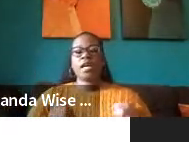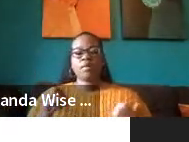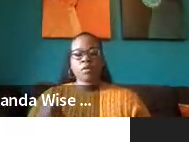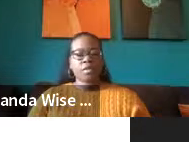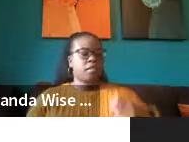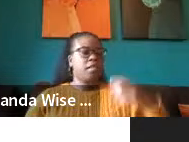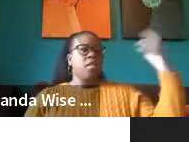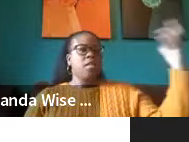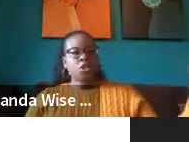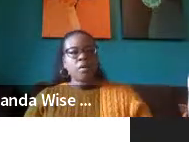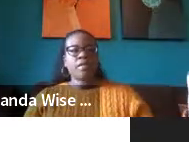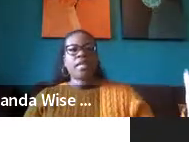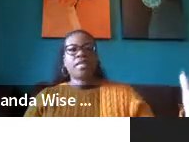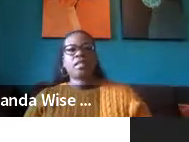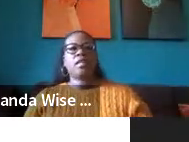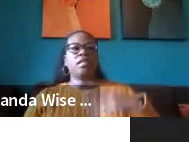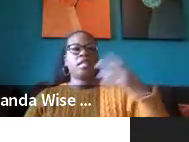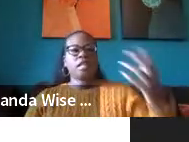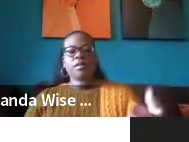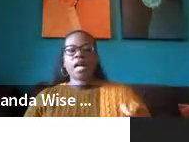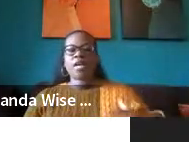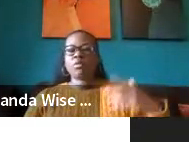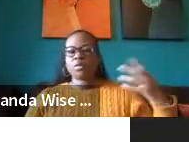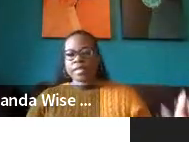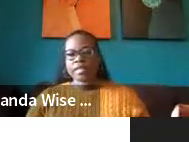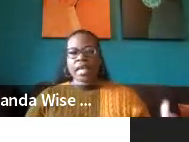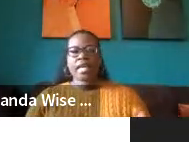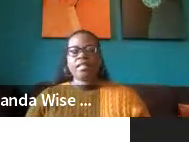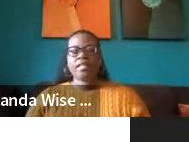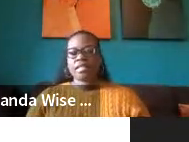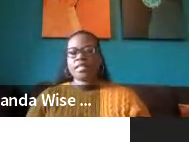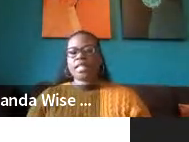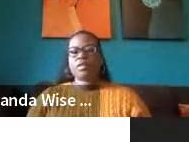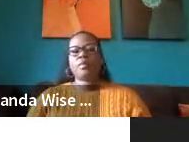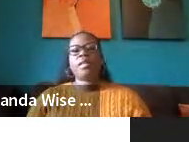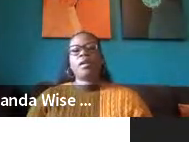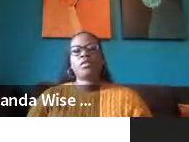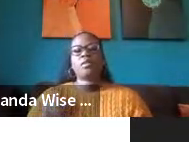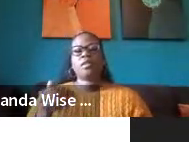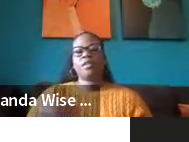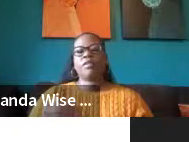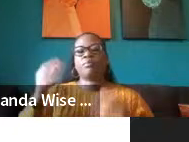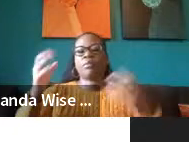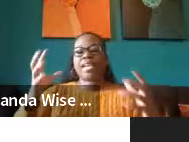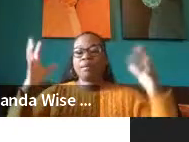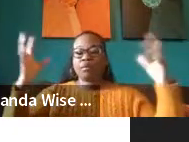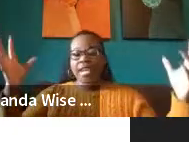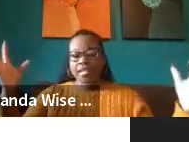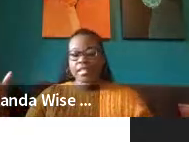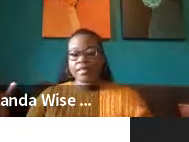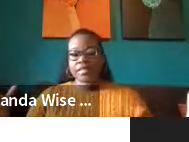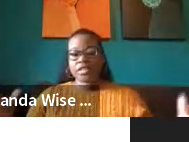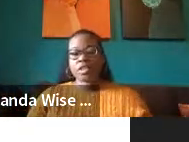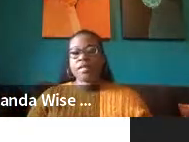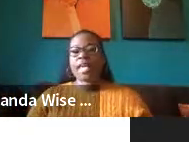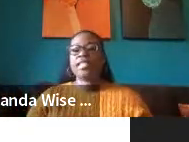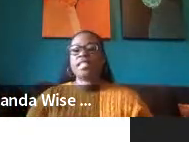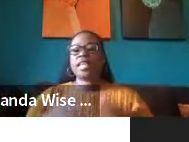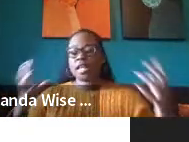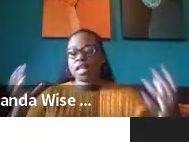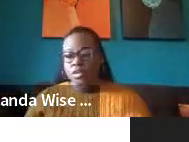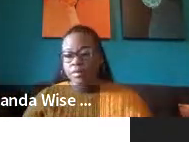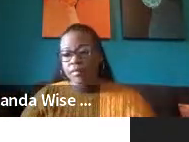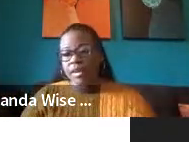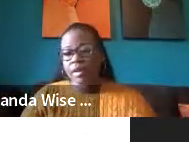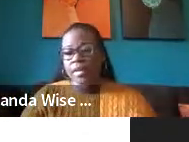was, of course, showing that it's dealing with aquamarine science and et cetera, but also the different brightness of it to show that, hey, it's